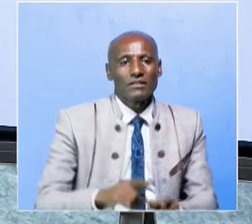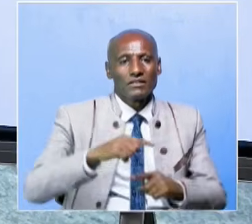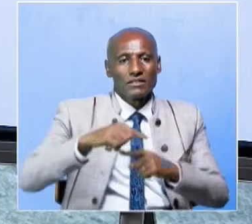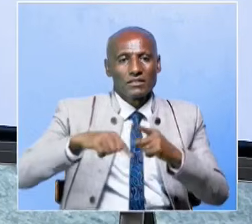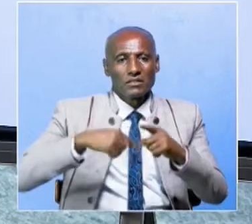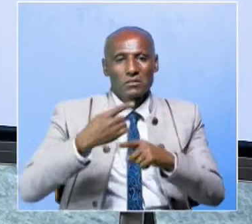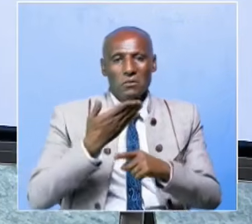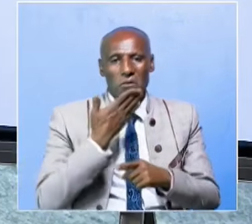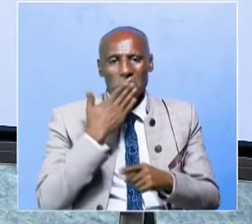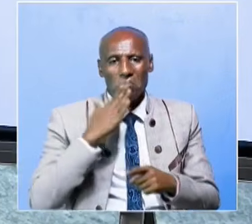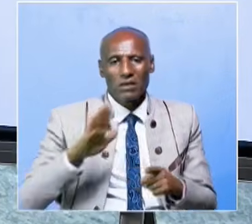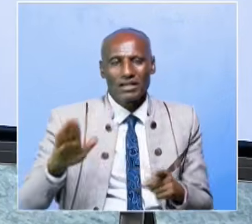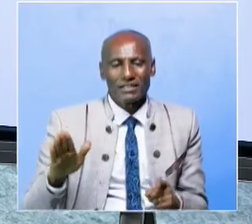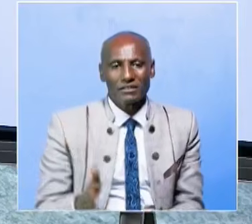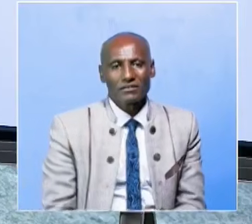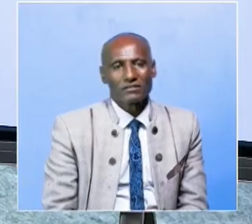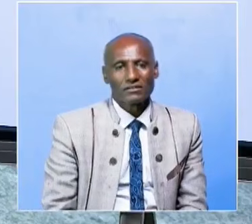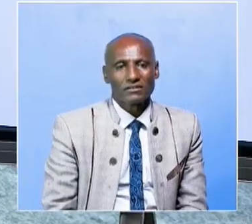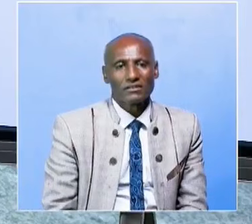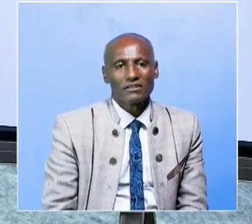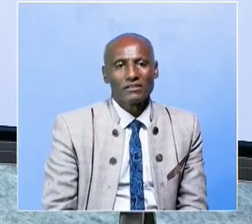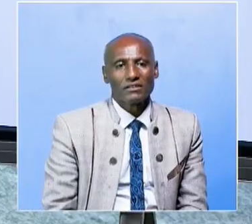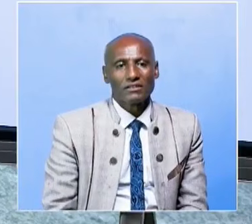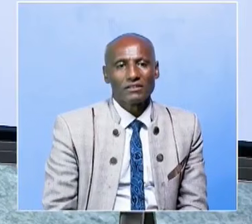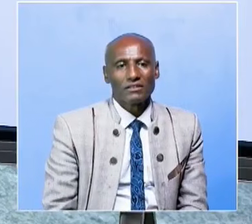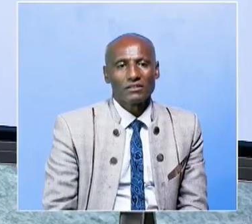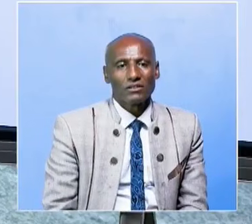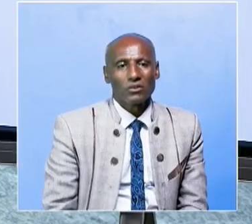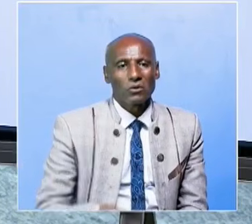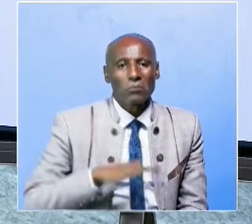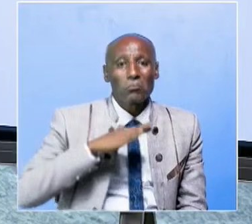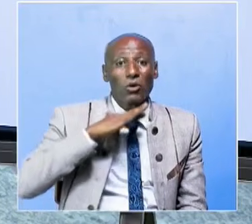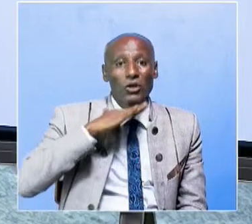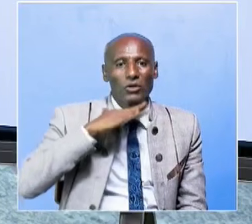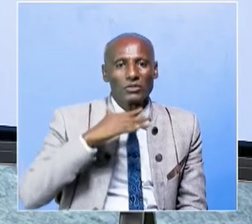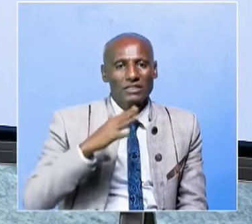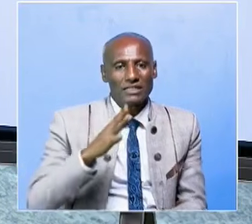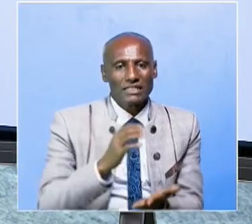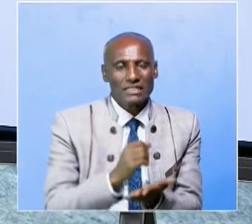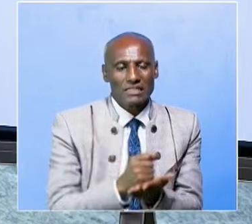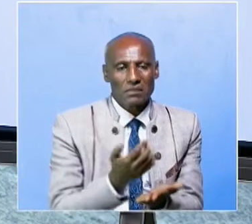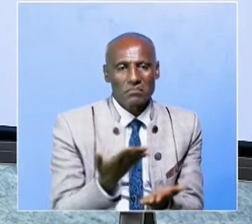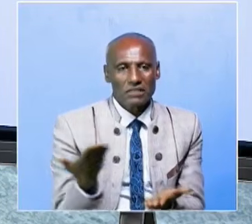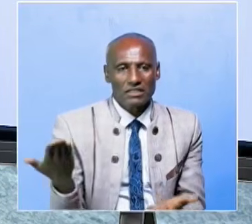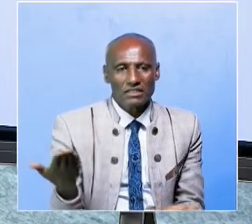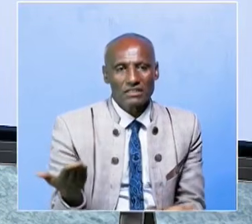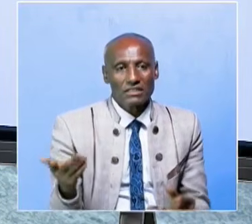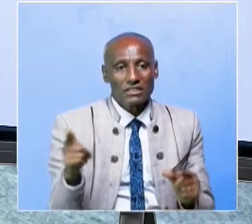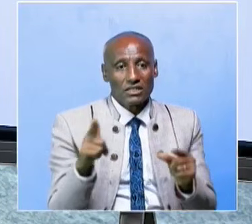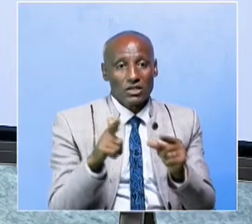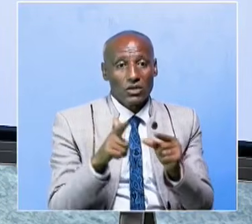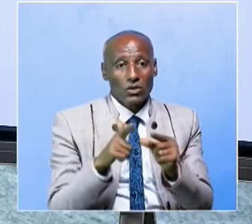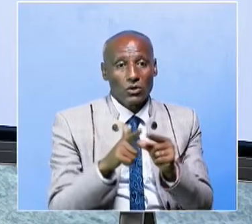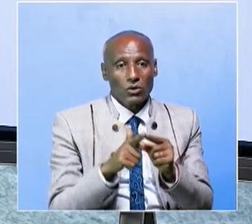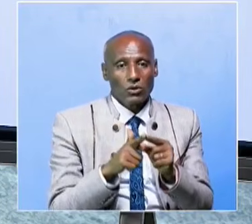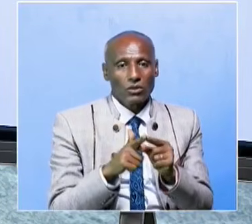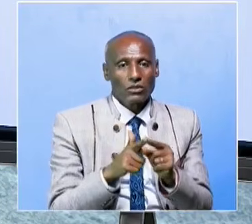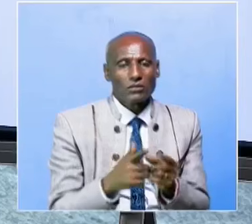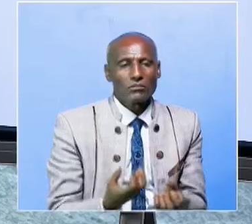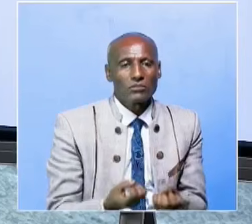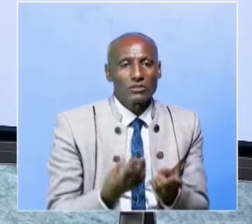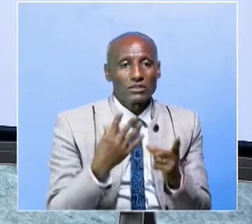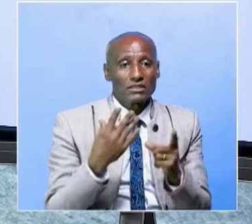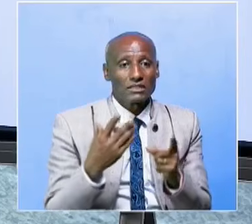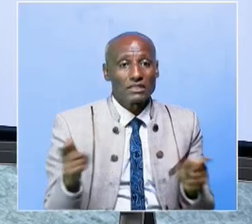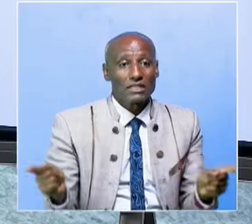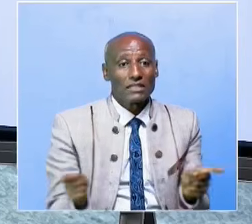making something go bad, or you could also say polluting something, okay? This is a word often associated